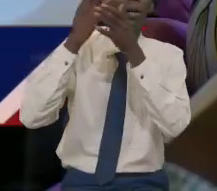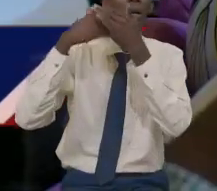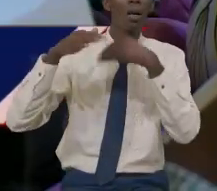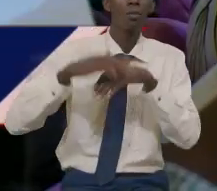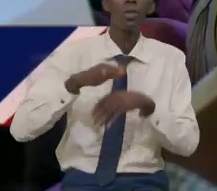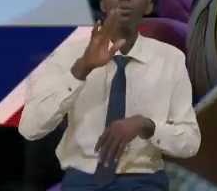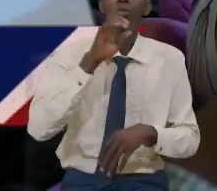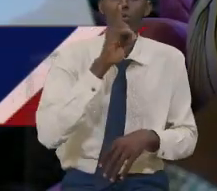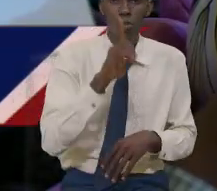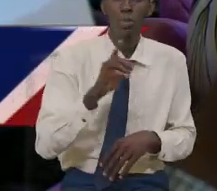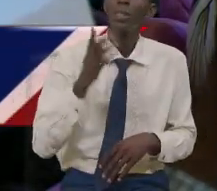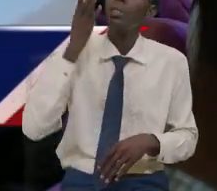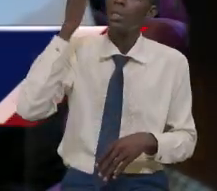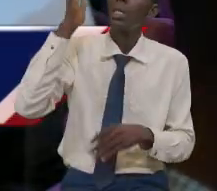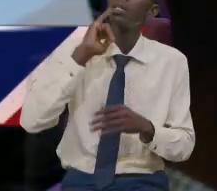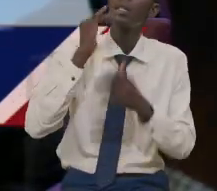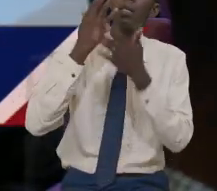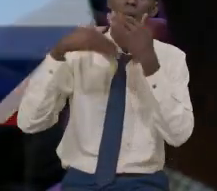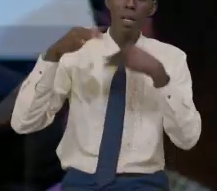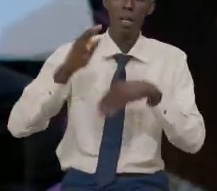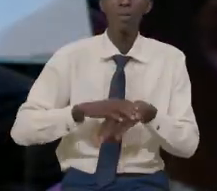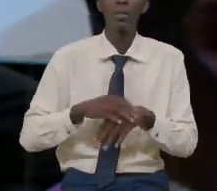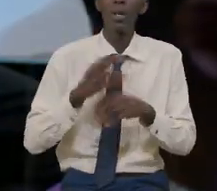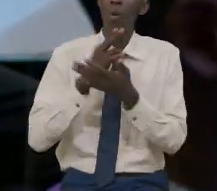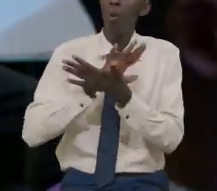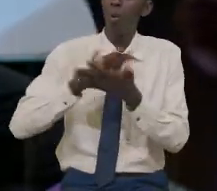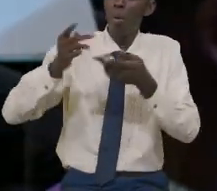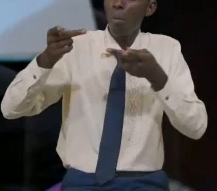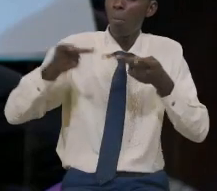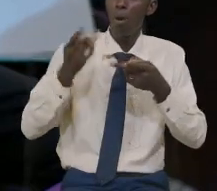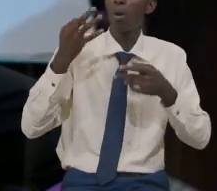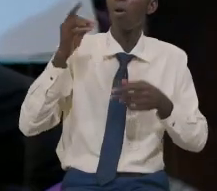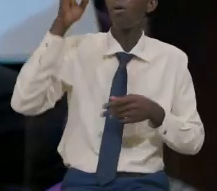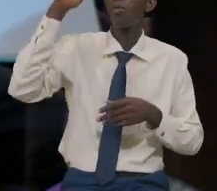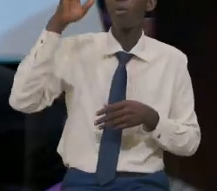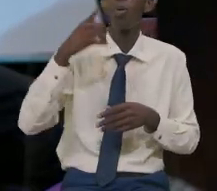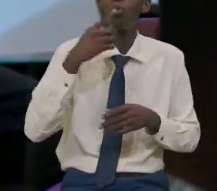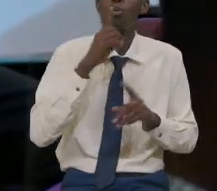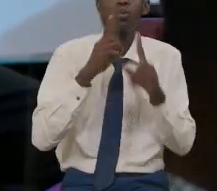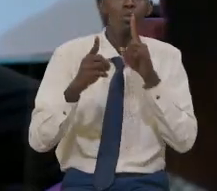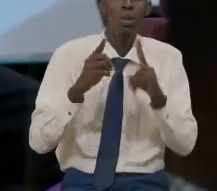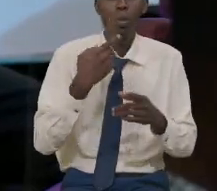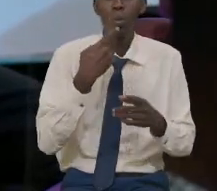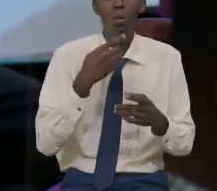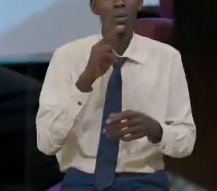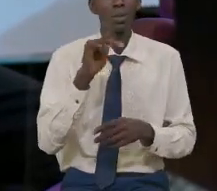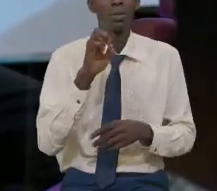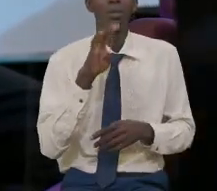the dwelling place of God. That's Nebuchadnezzar. And I believe God is there.